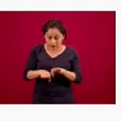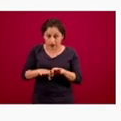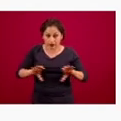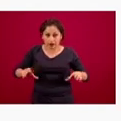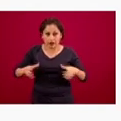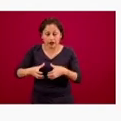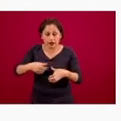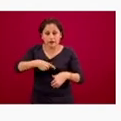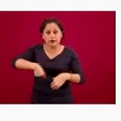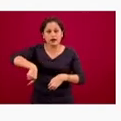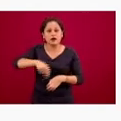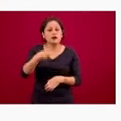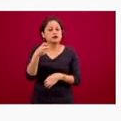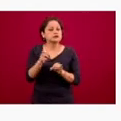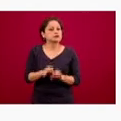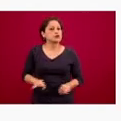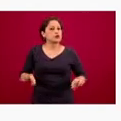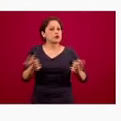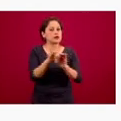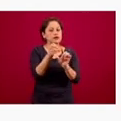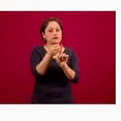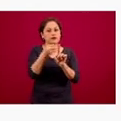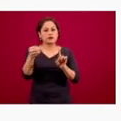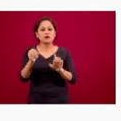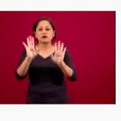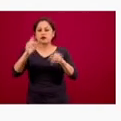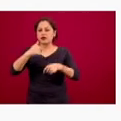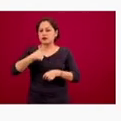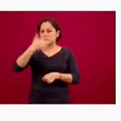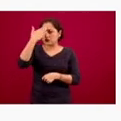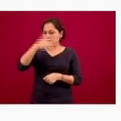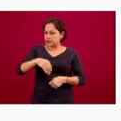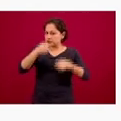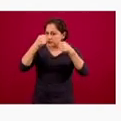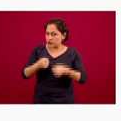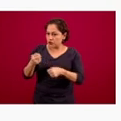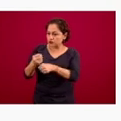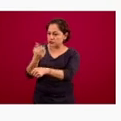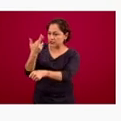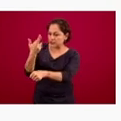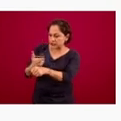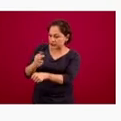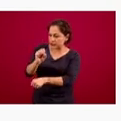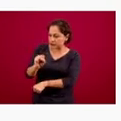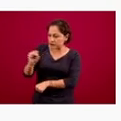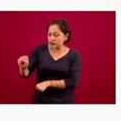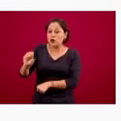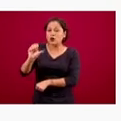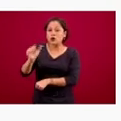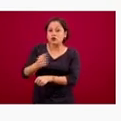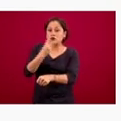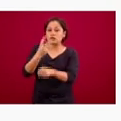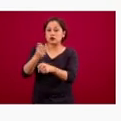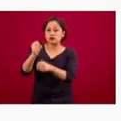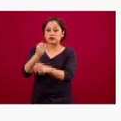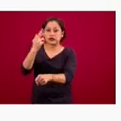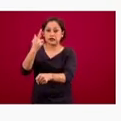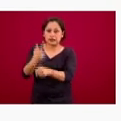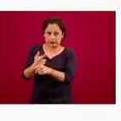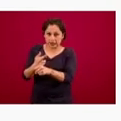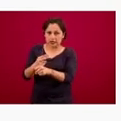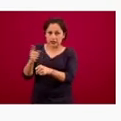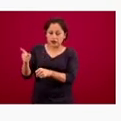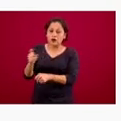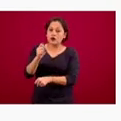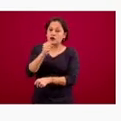So, talking about work organization, I think we are very fortunate to have people like Dr.